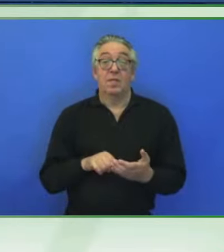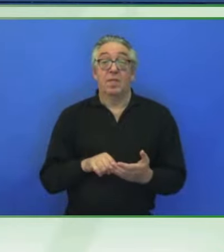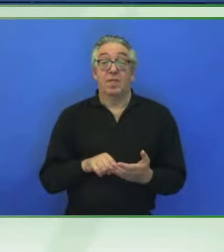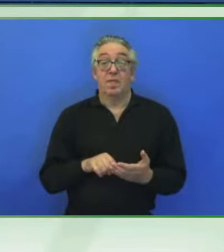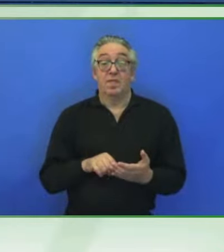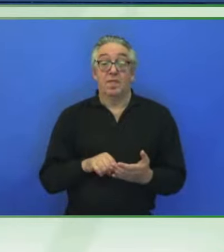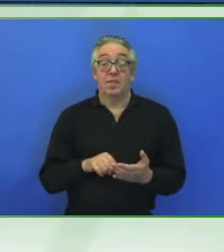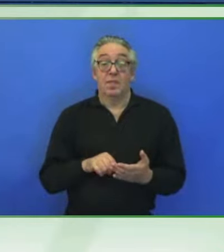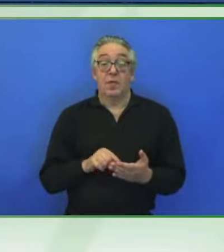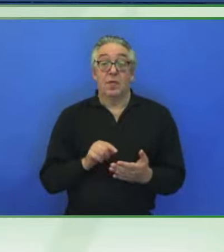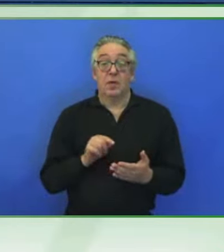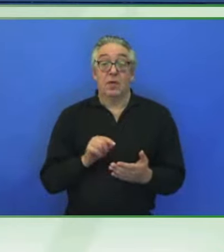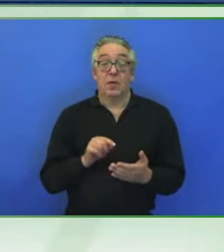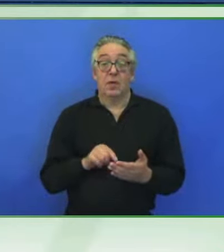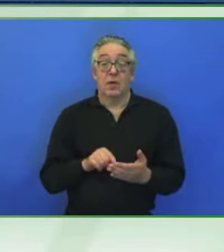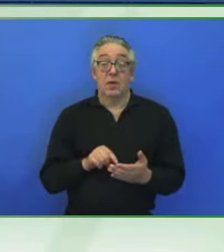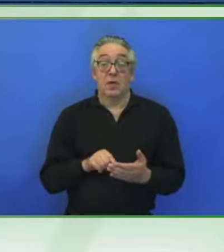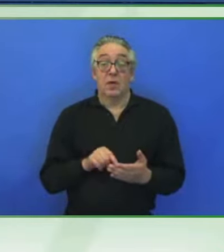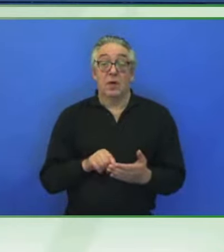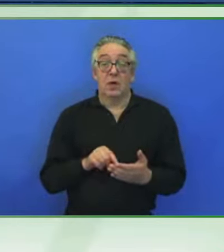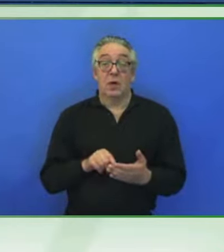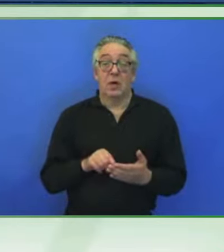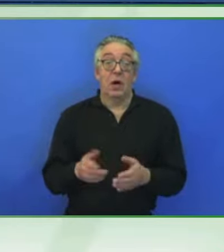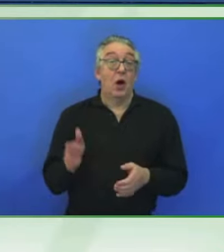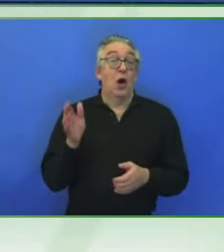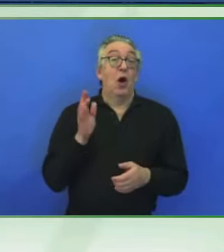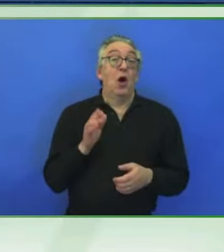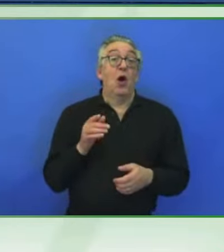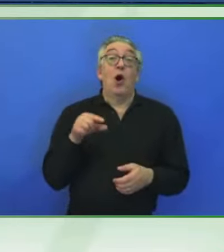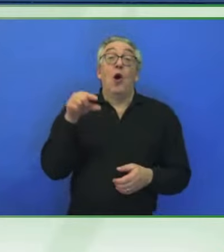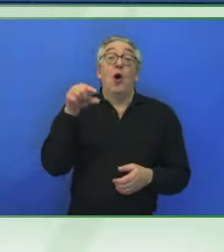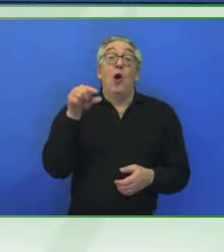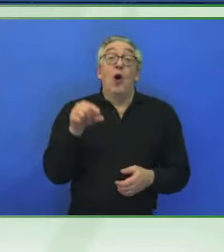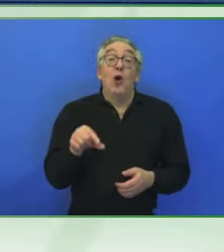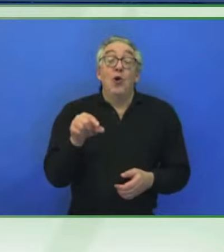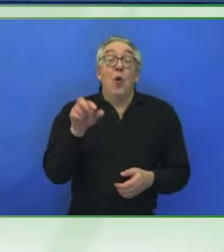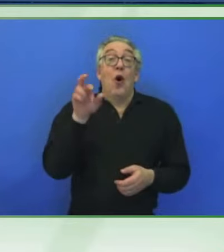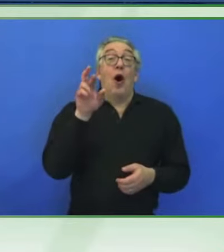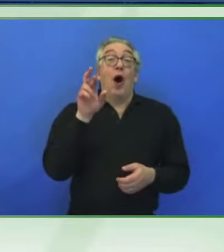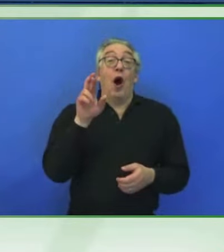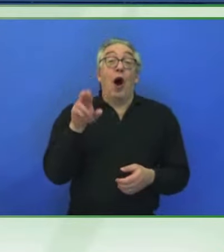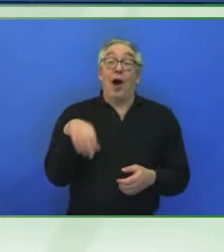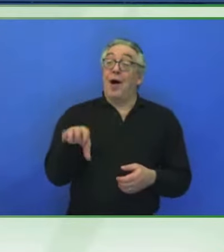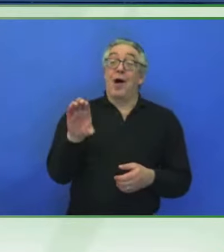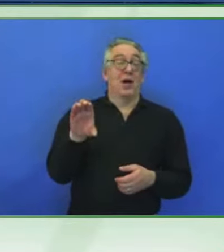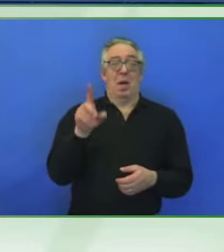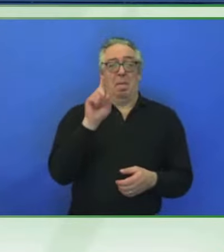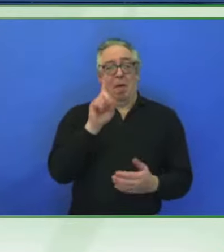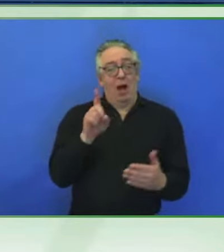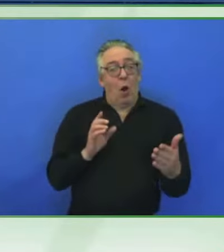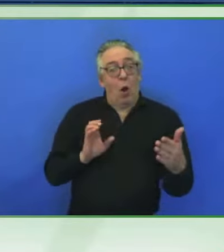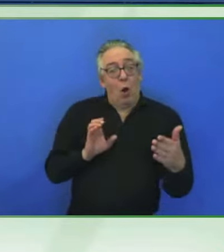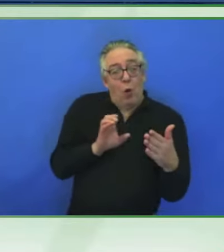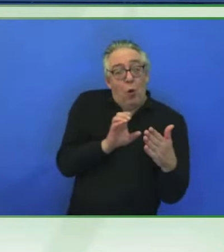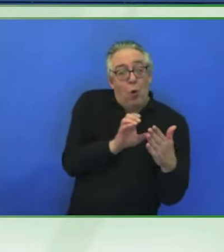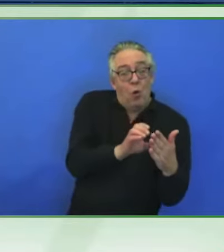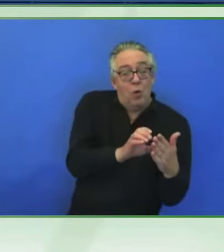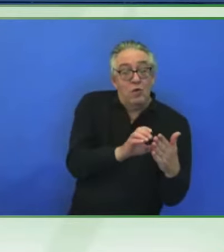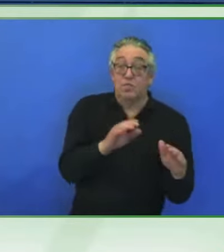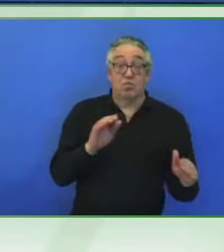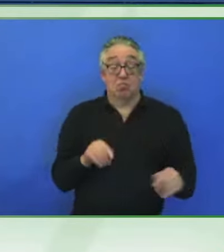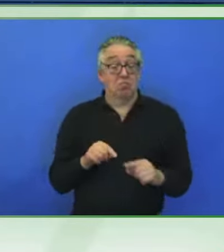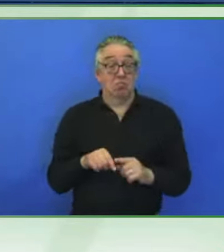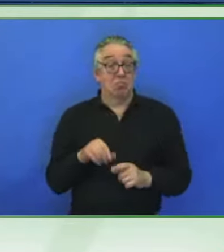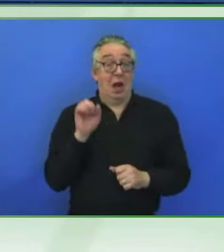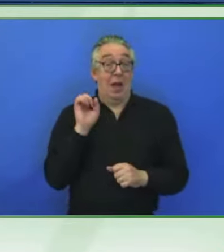greater distance than QR code, even with wide angle reading up to 160 degrees,